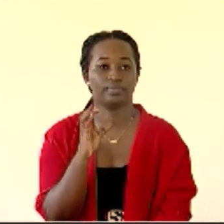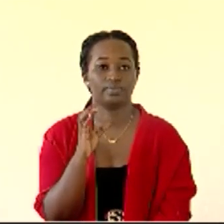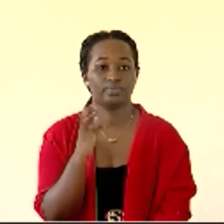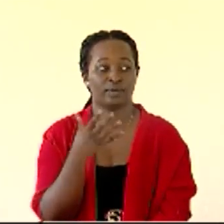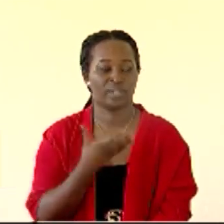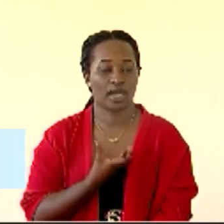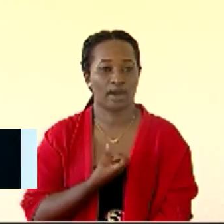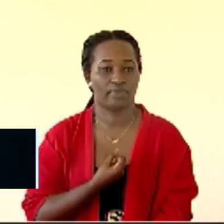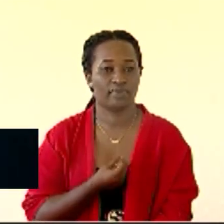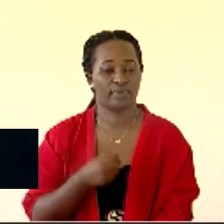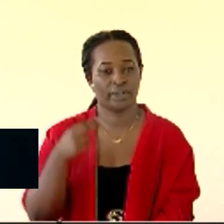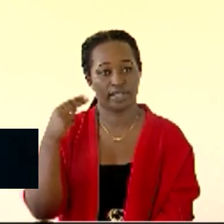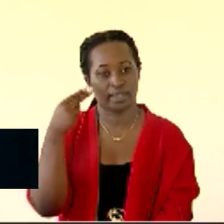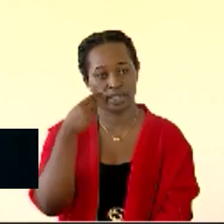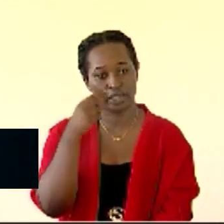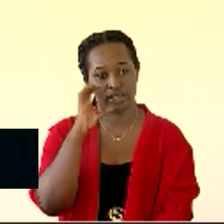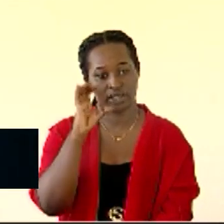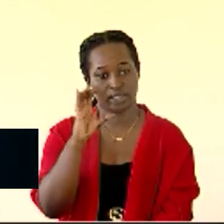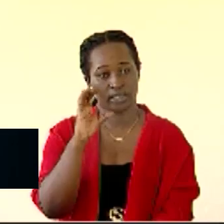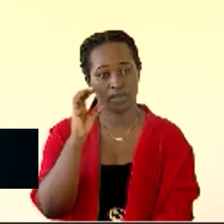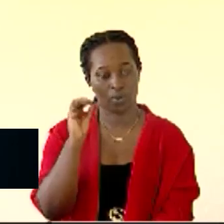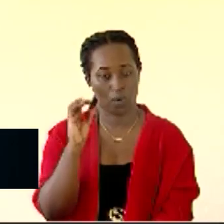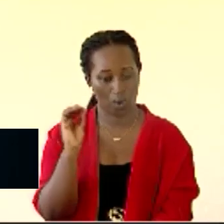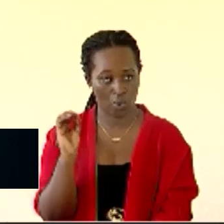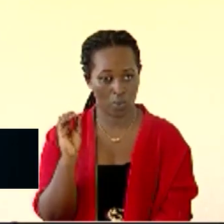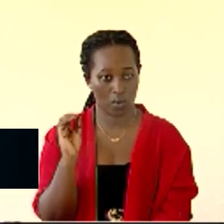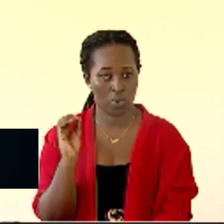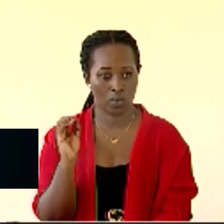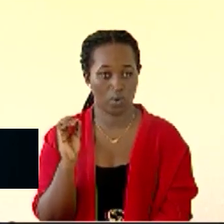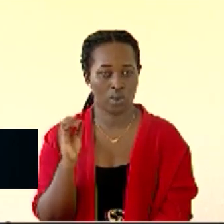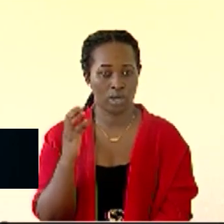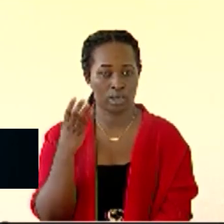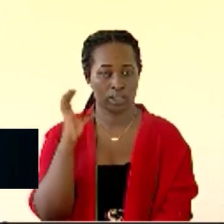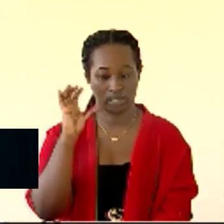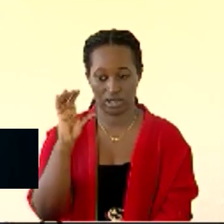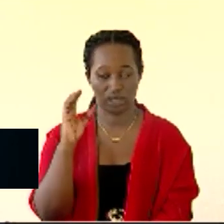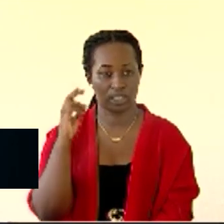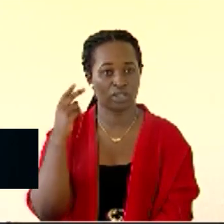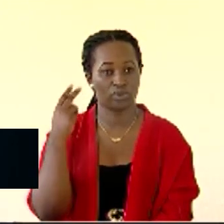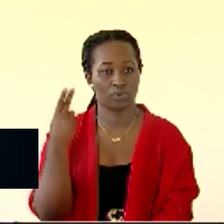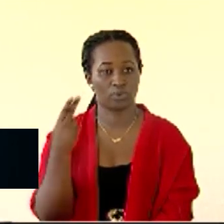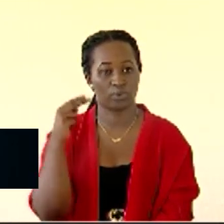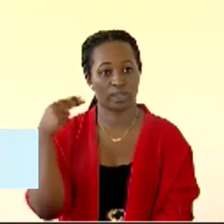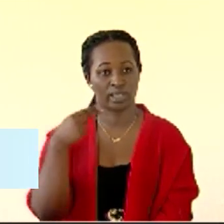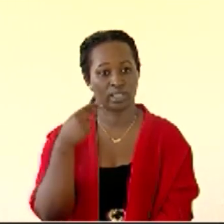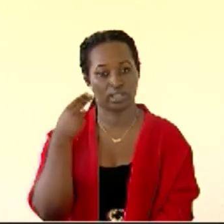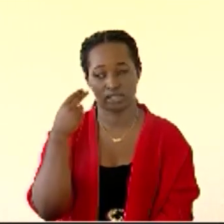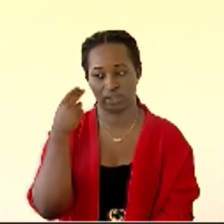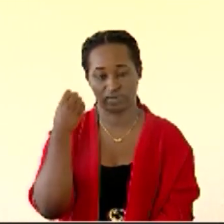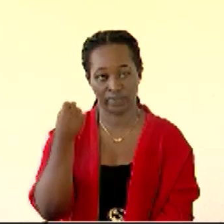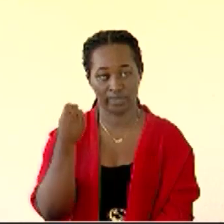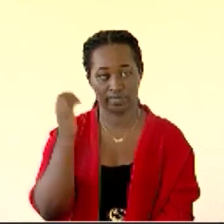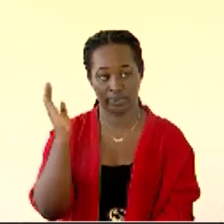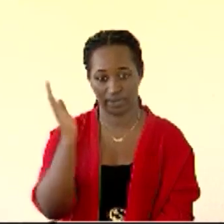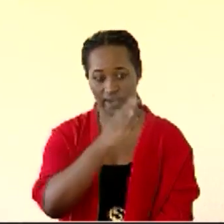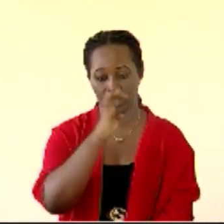have H like this, and then you have C2H5. This is ethyl, so